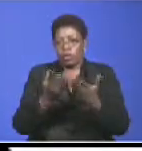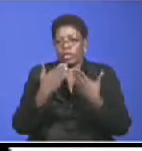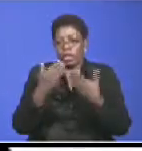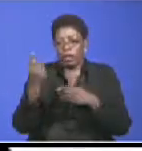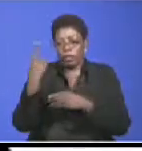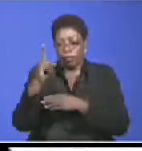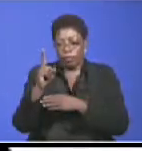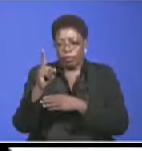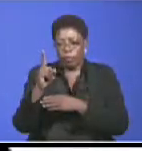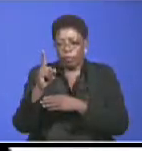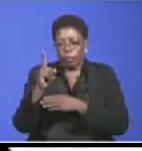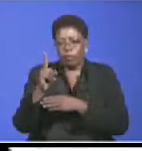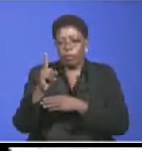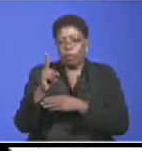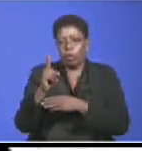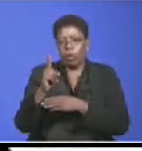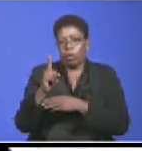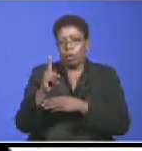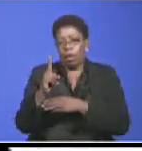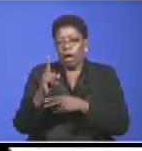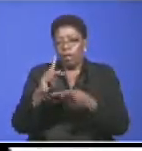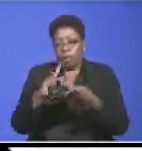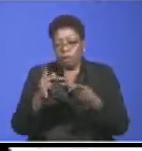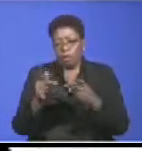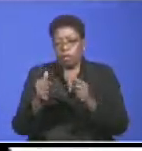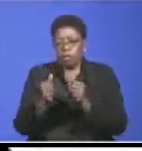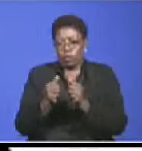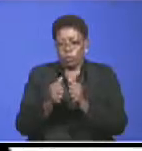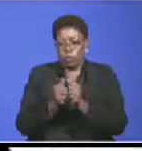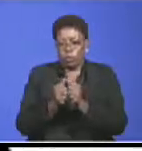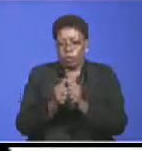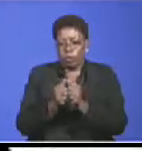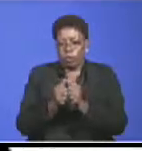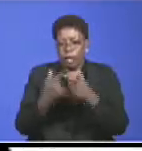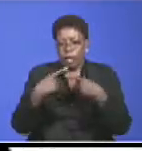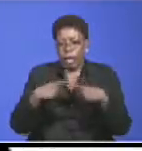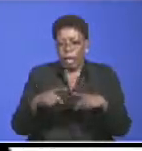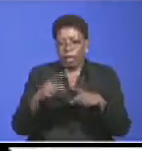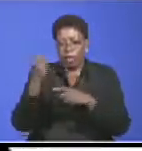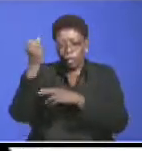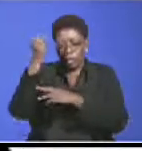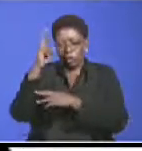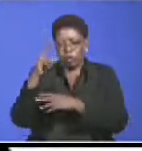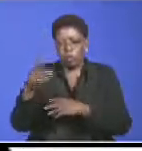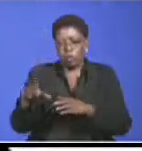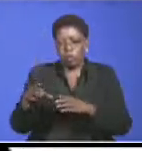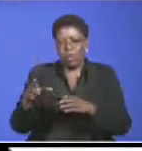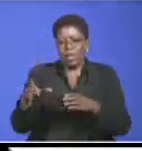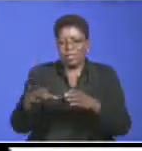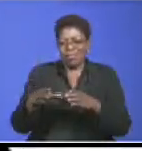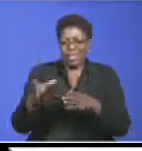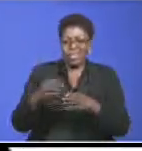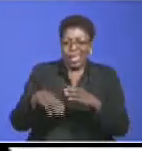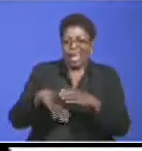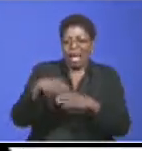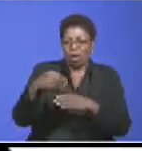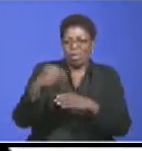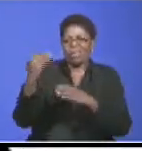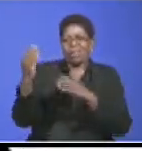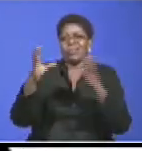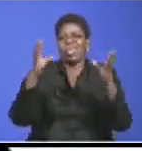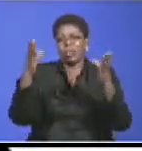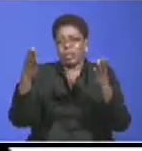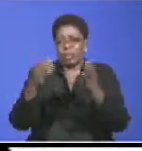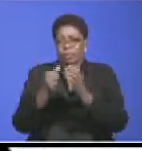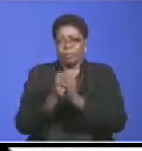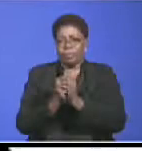grateful to partner with the constituency for the initiative, which allows the seniors in the area to get out and celebrate. It's